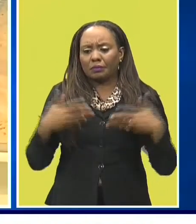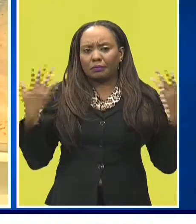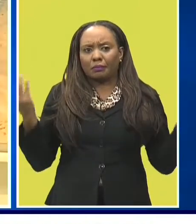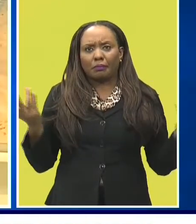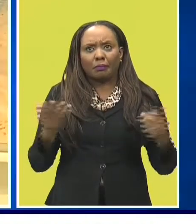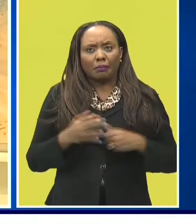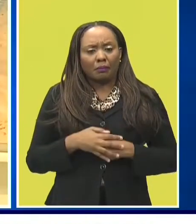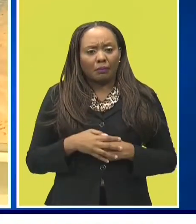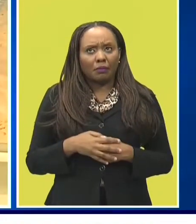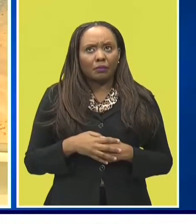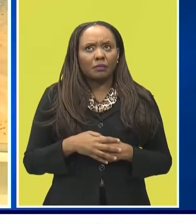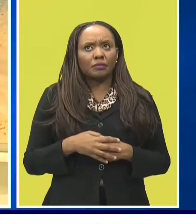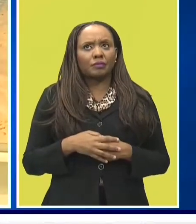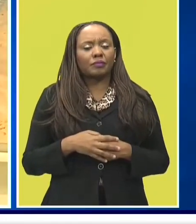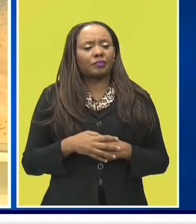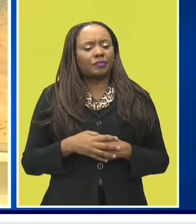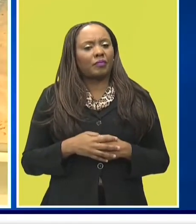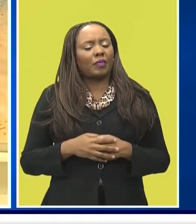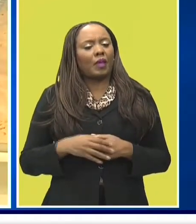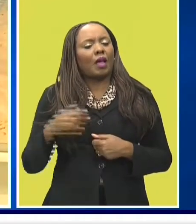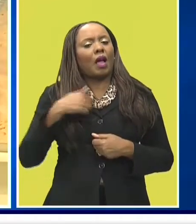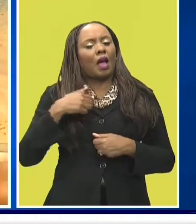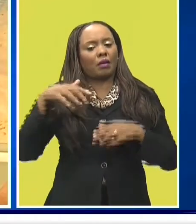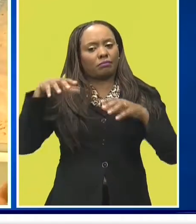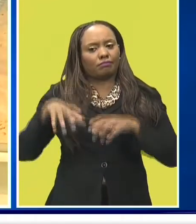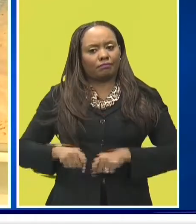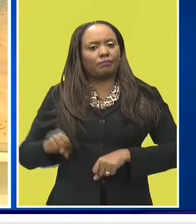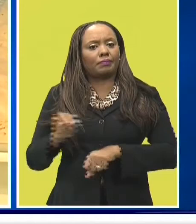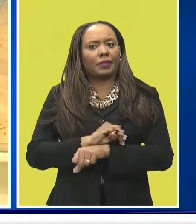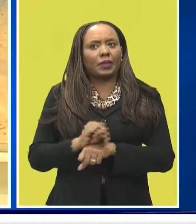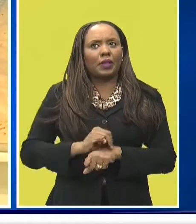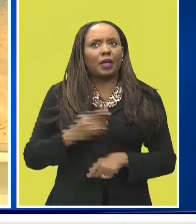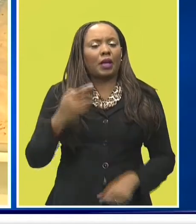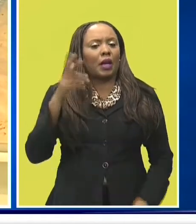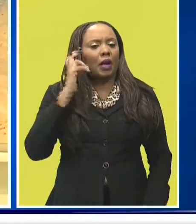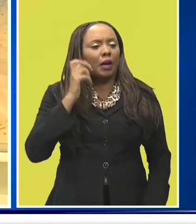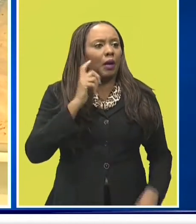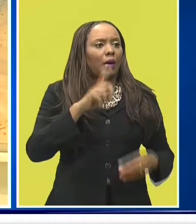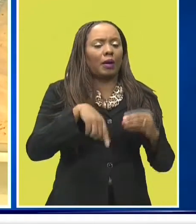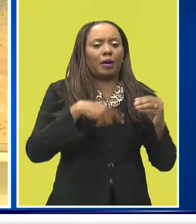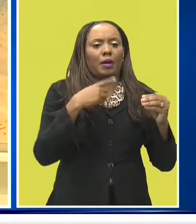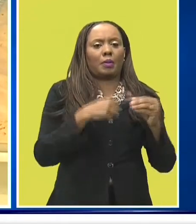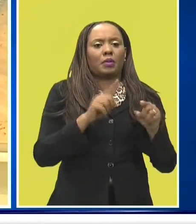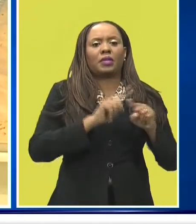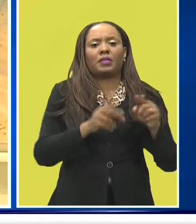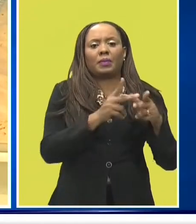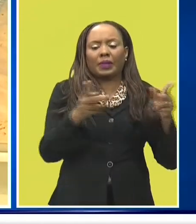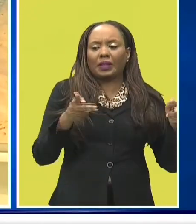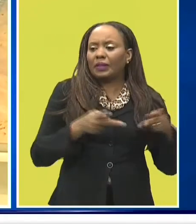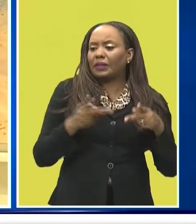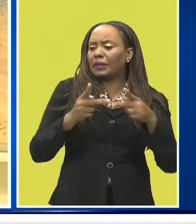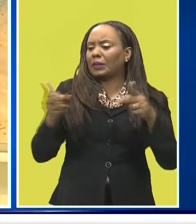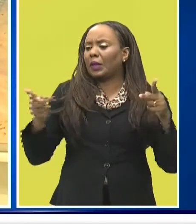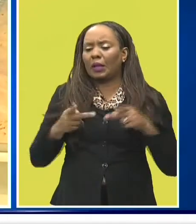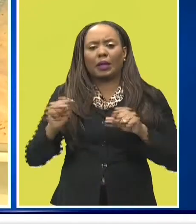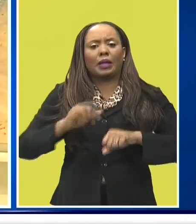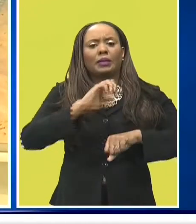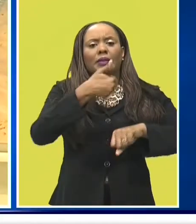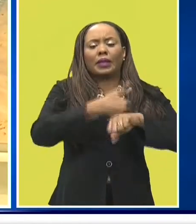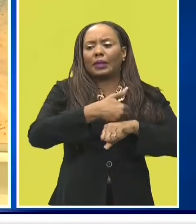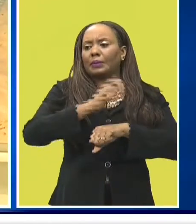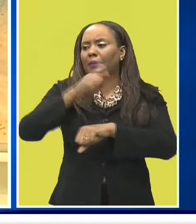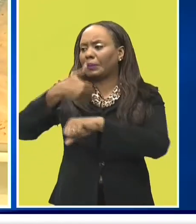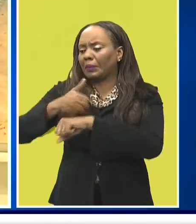into the ministry, I've heard a lot about, Block A and Block B, all these different things that can be